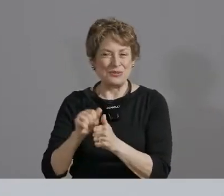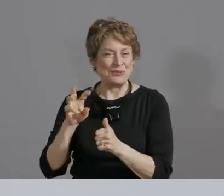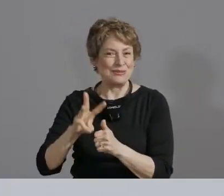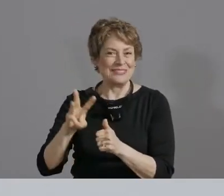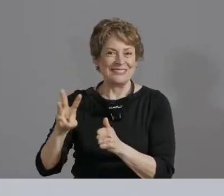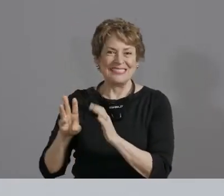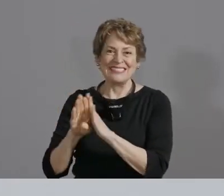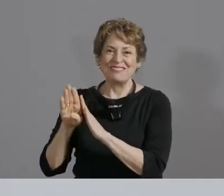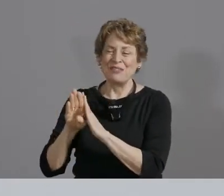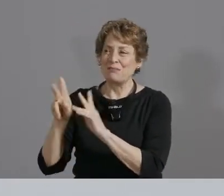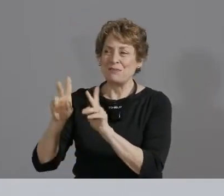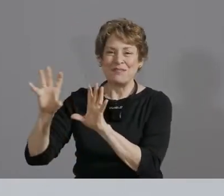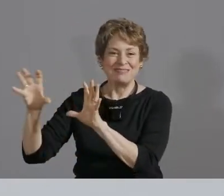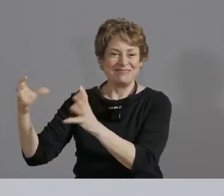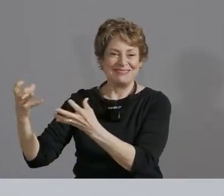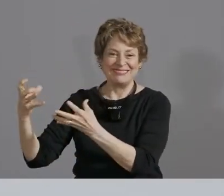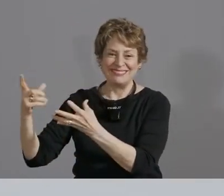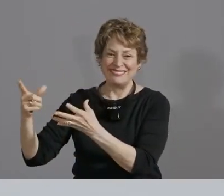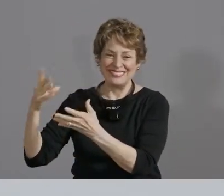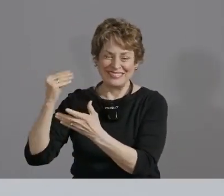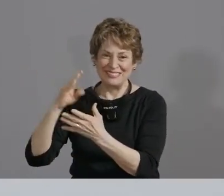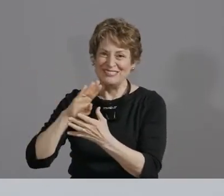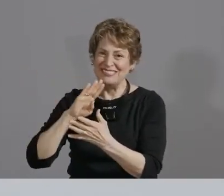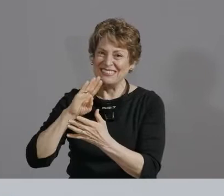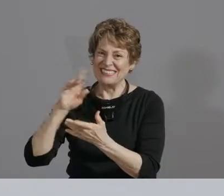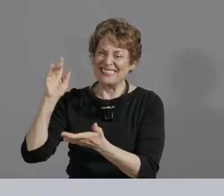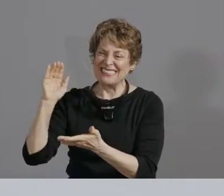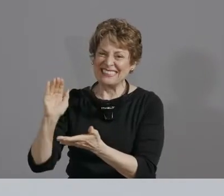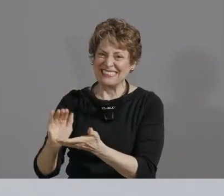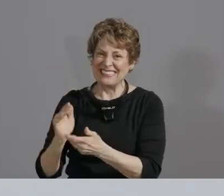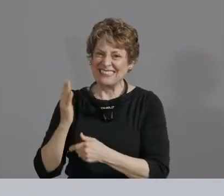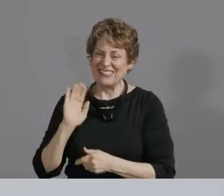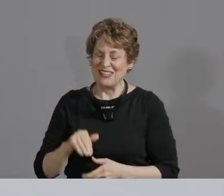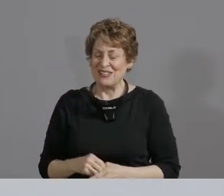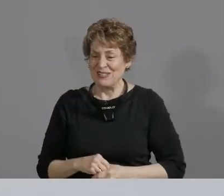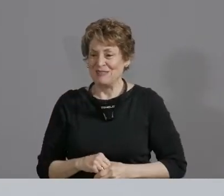continuously improve that as we open up new appointments.